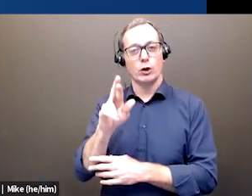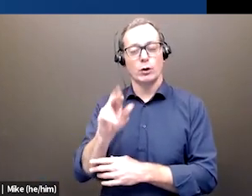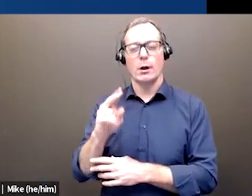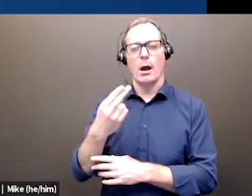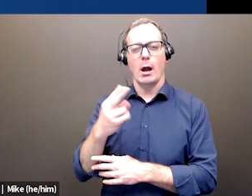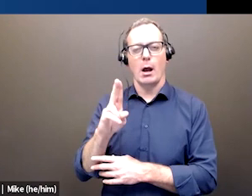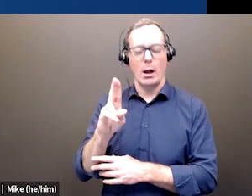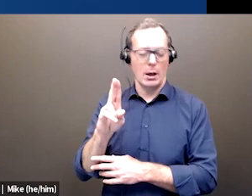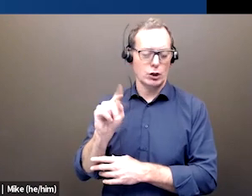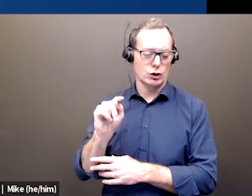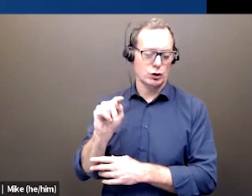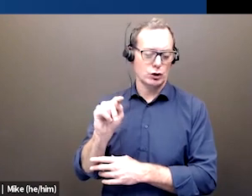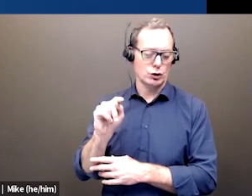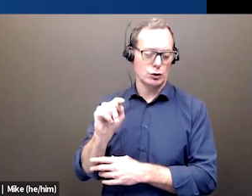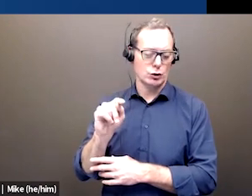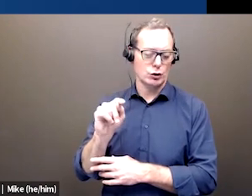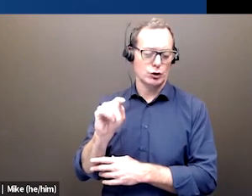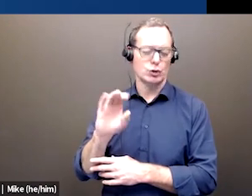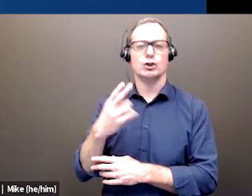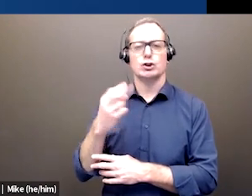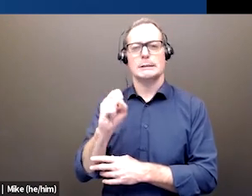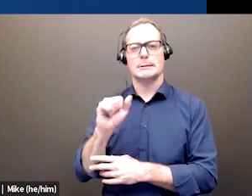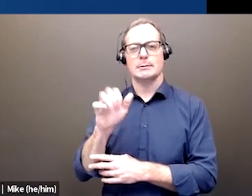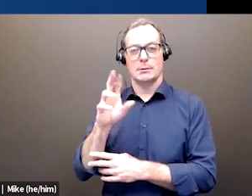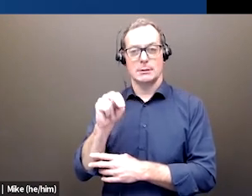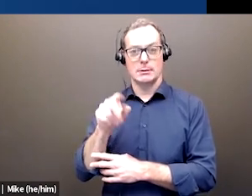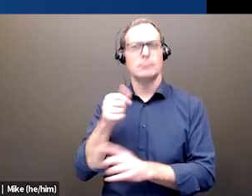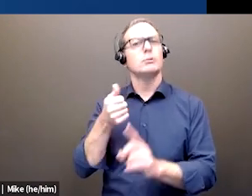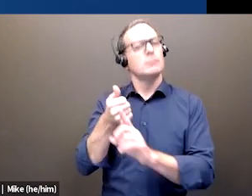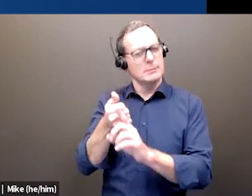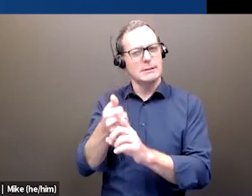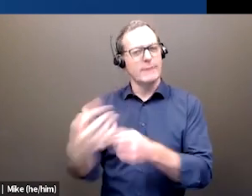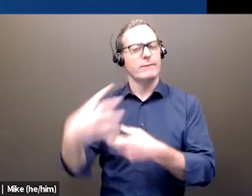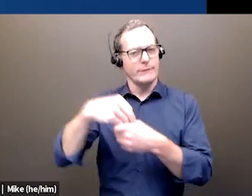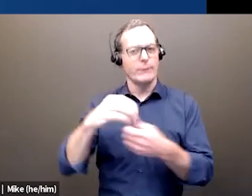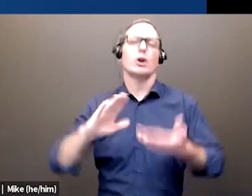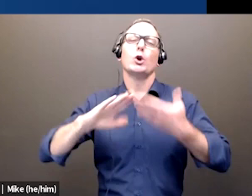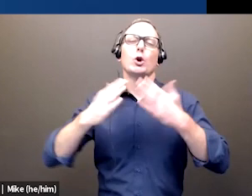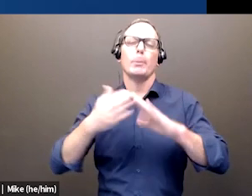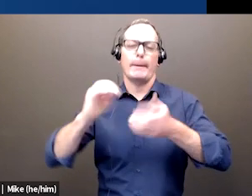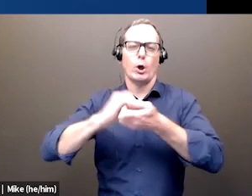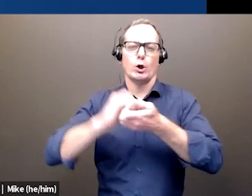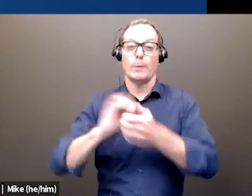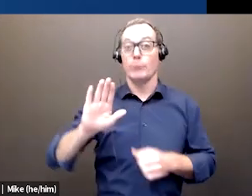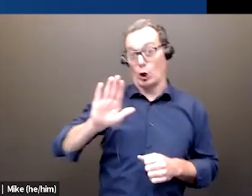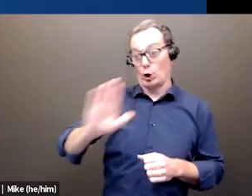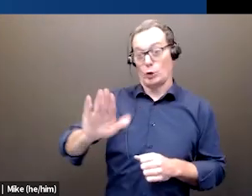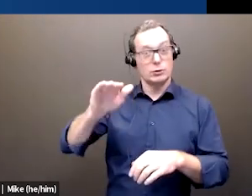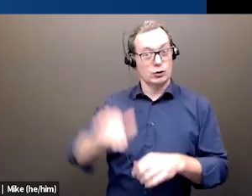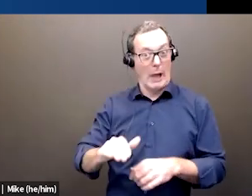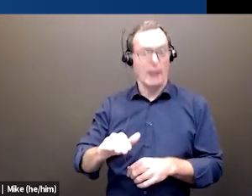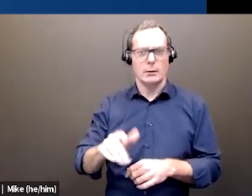part on our Special Needs Project. We're excited to be presenting today about the